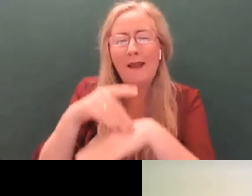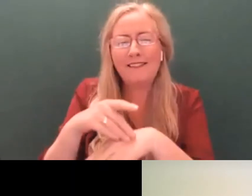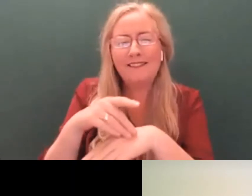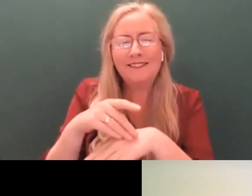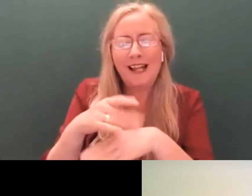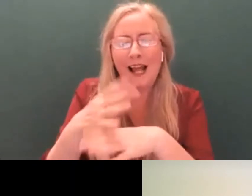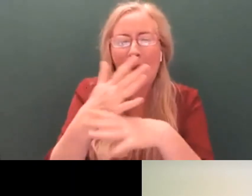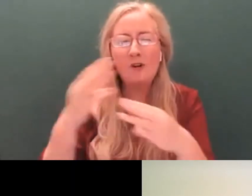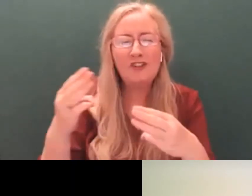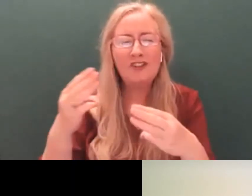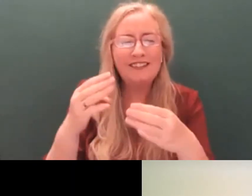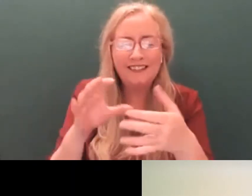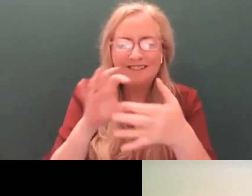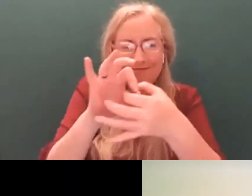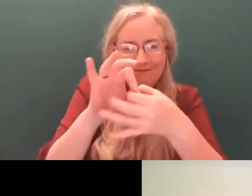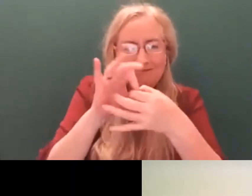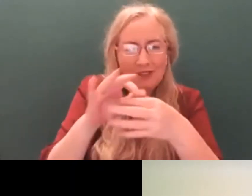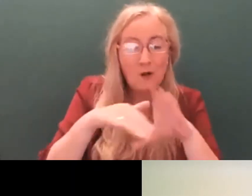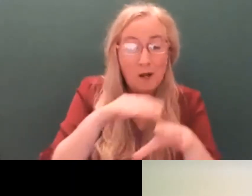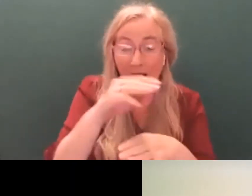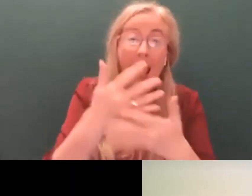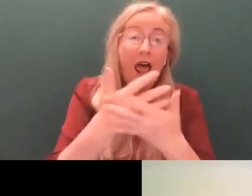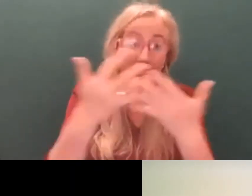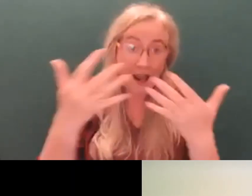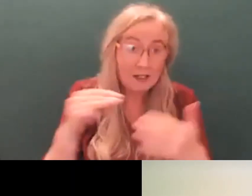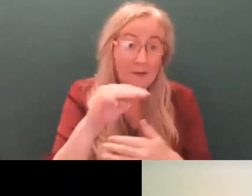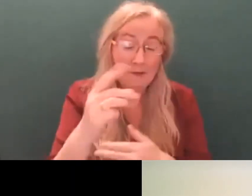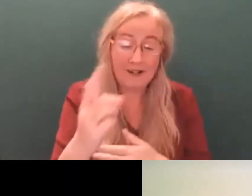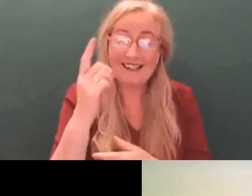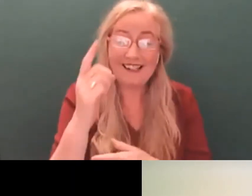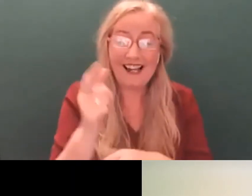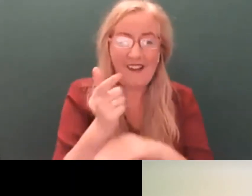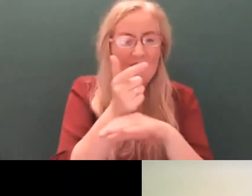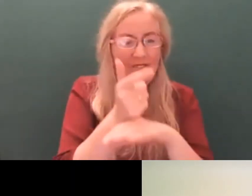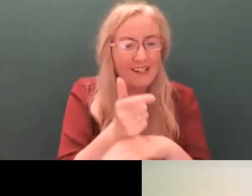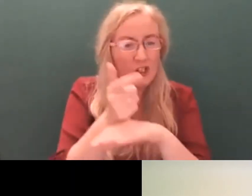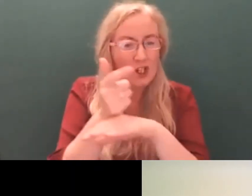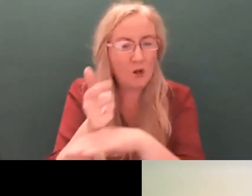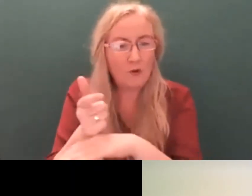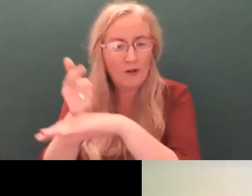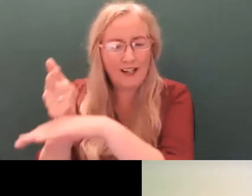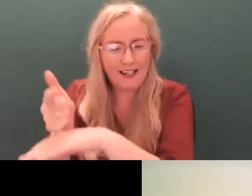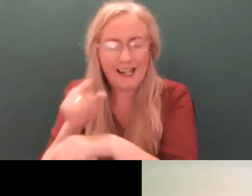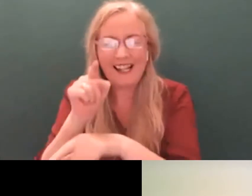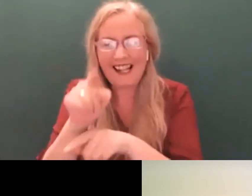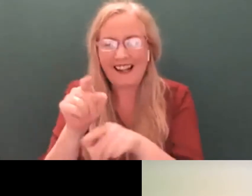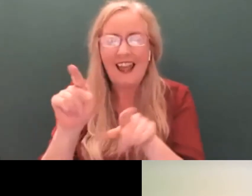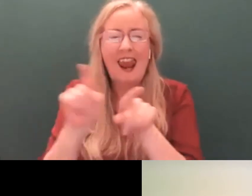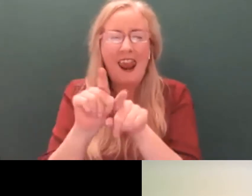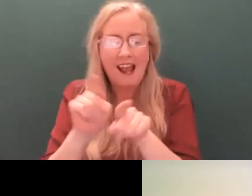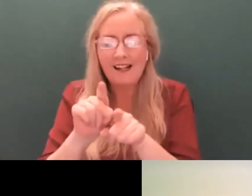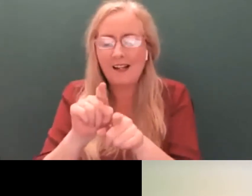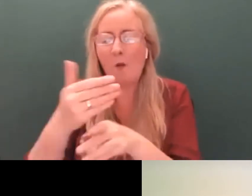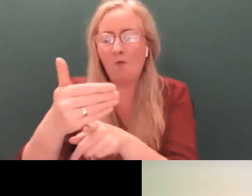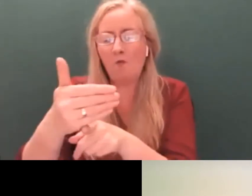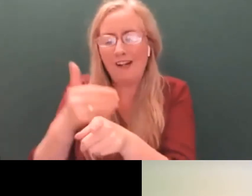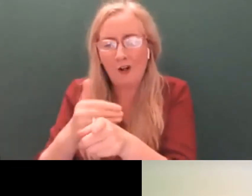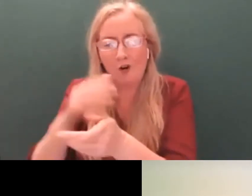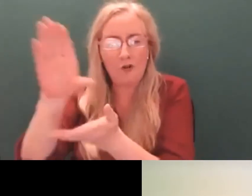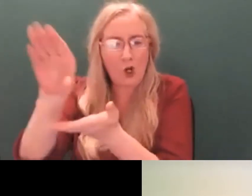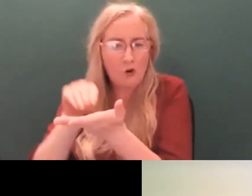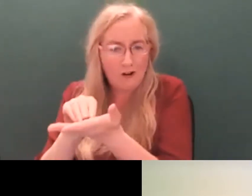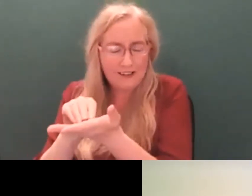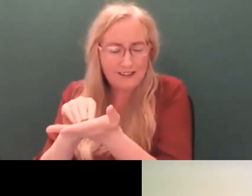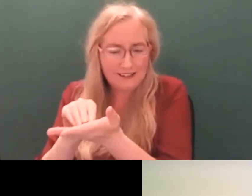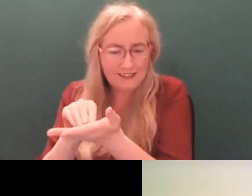for. A lot of people would have done videos, which would be very similar to pre-recorded presentations. And